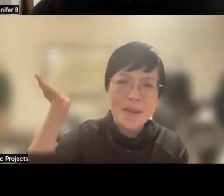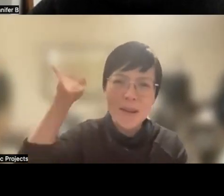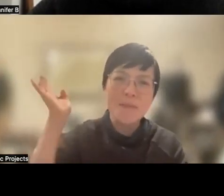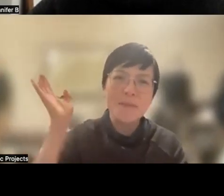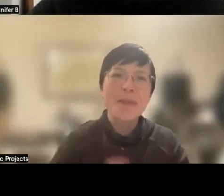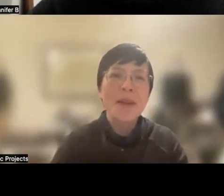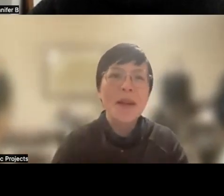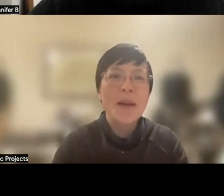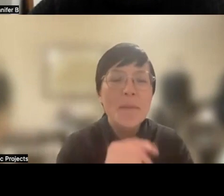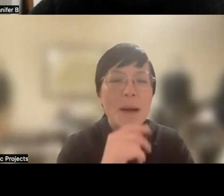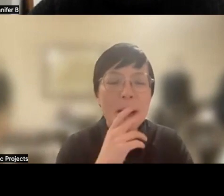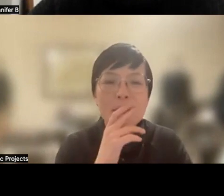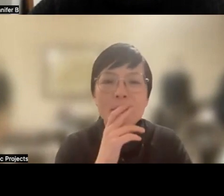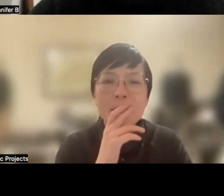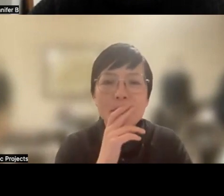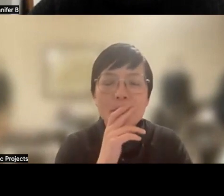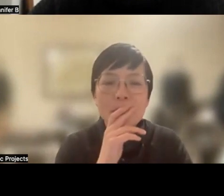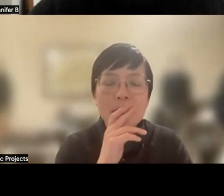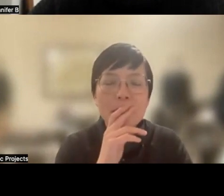stuff for going on.